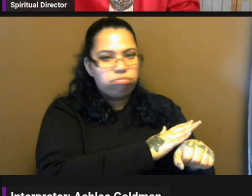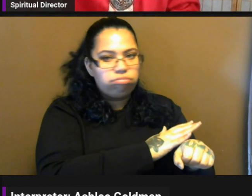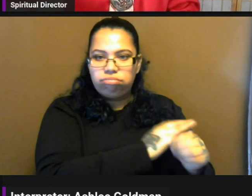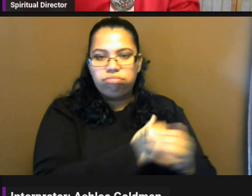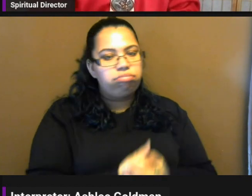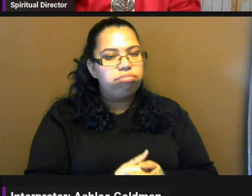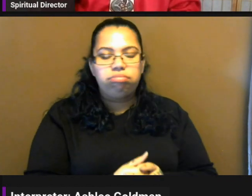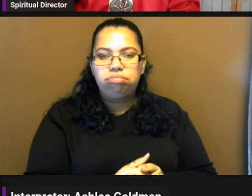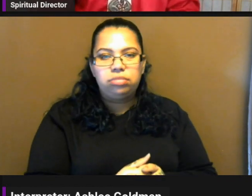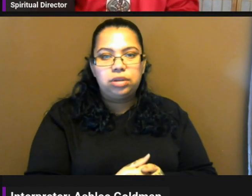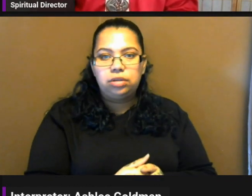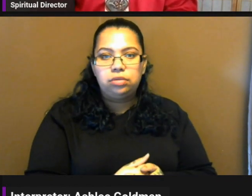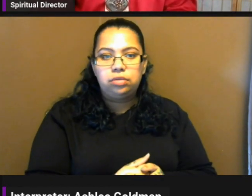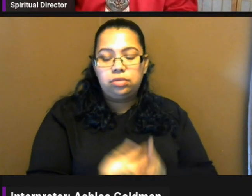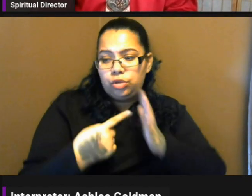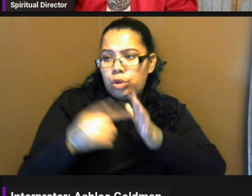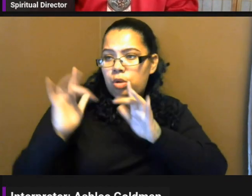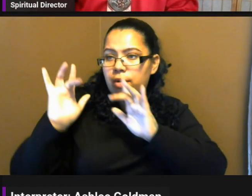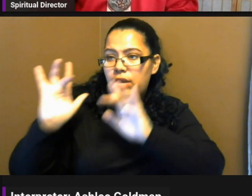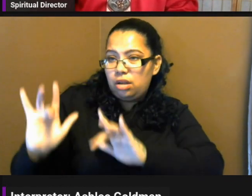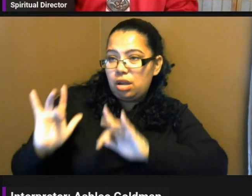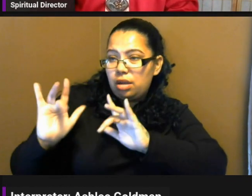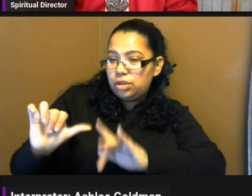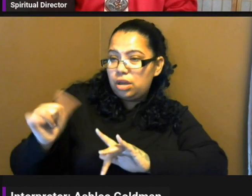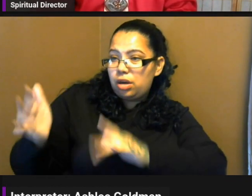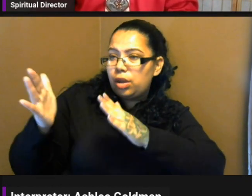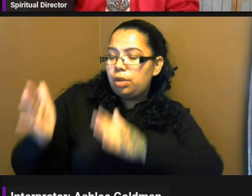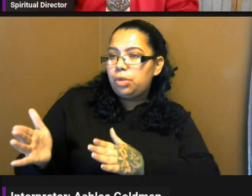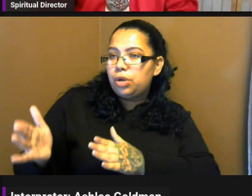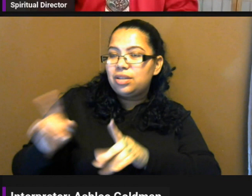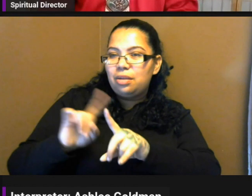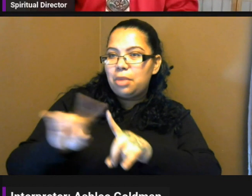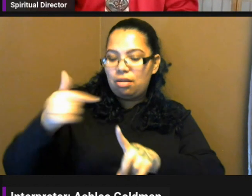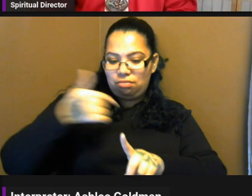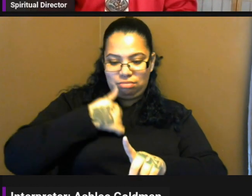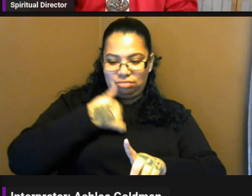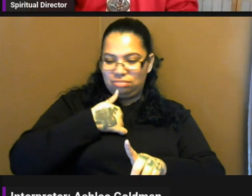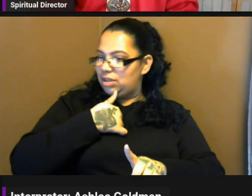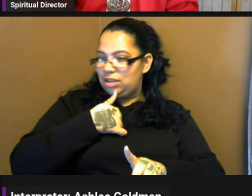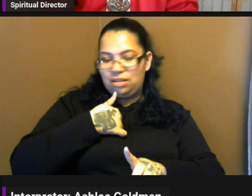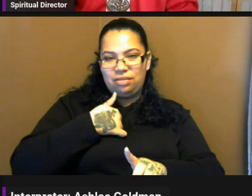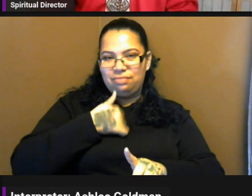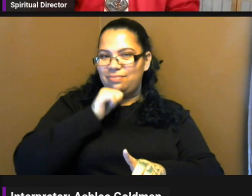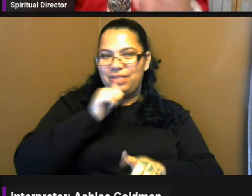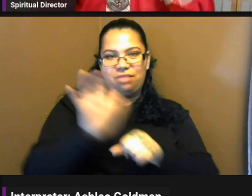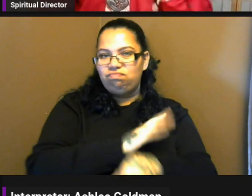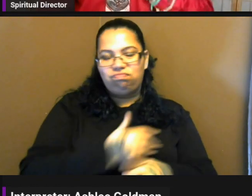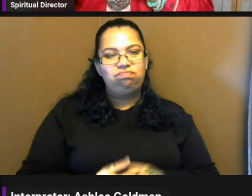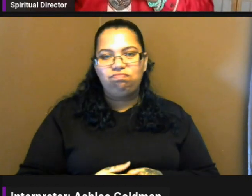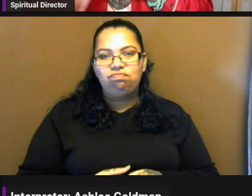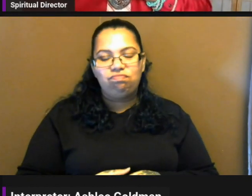Being compassionate to somebody else, but not yourself, is incomplete.